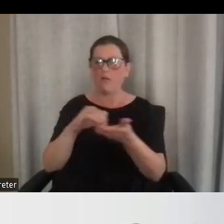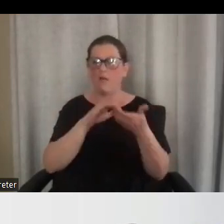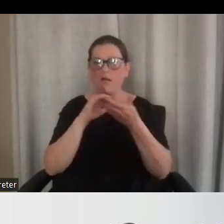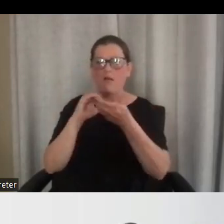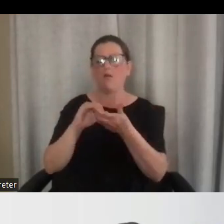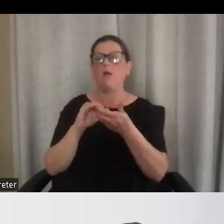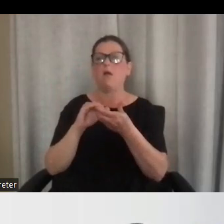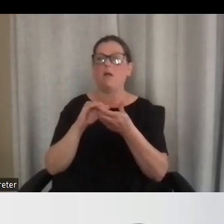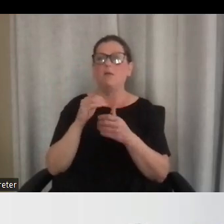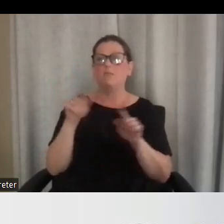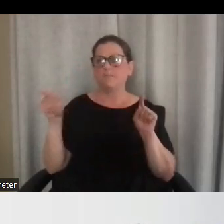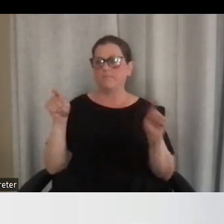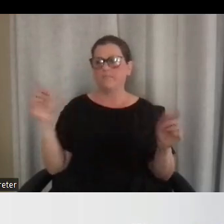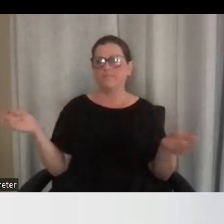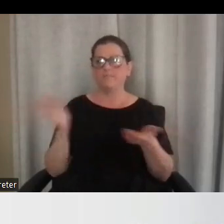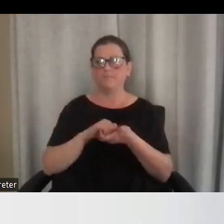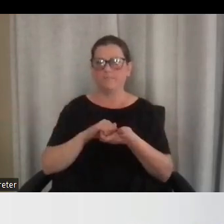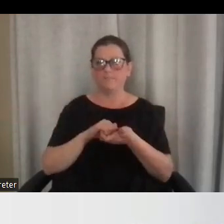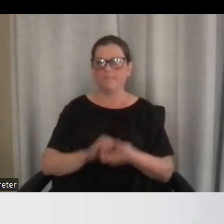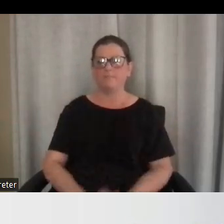between the sectors.